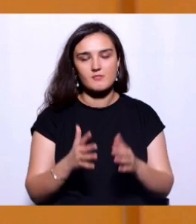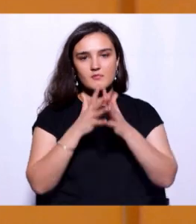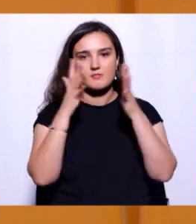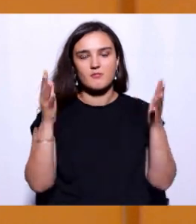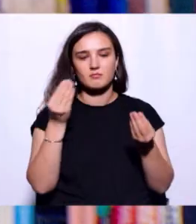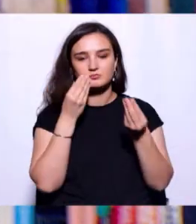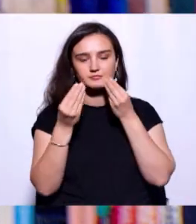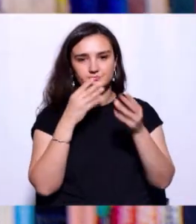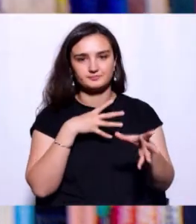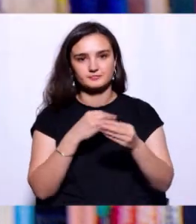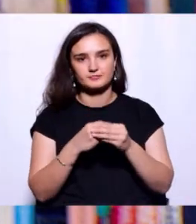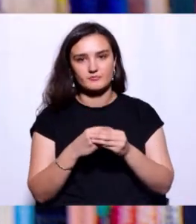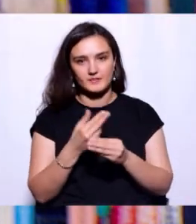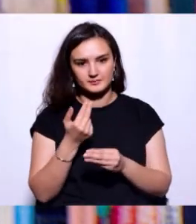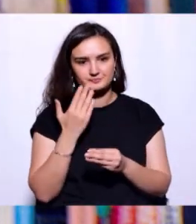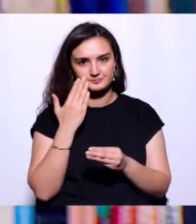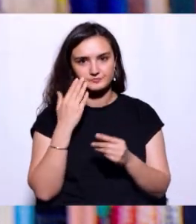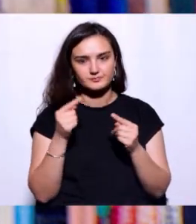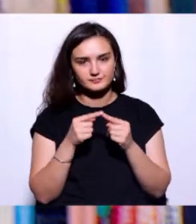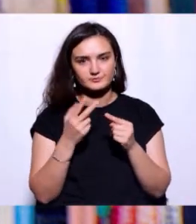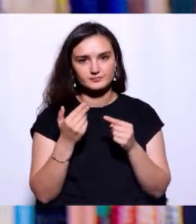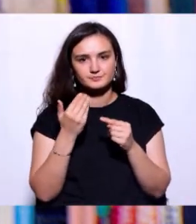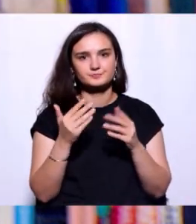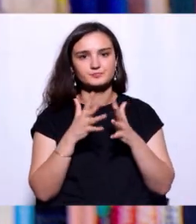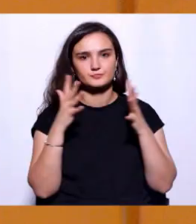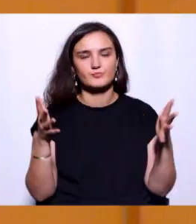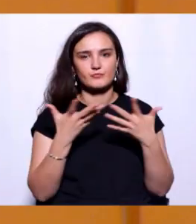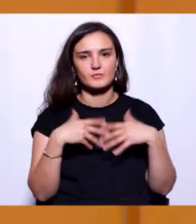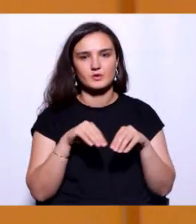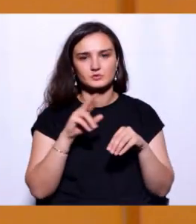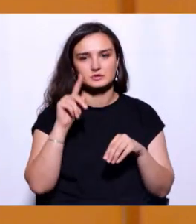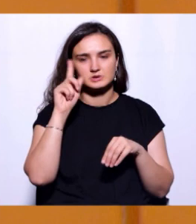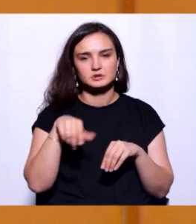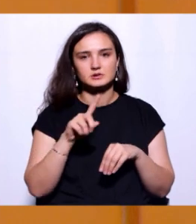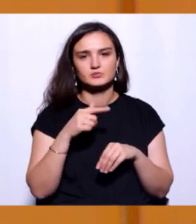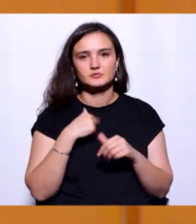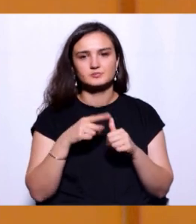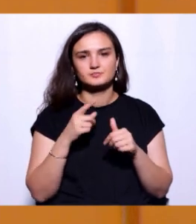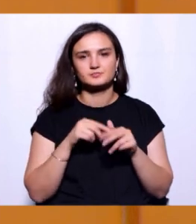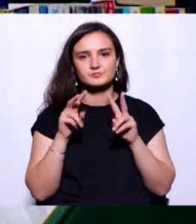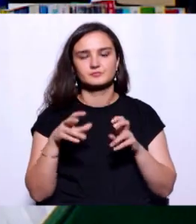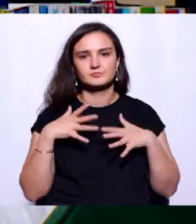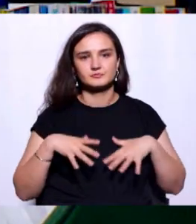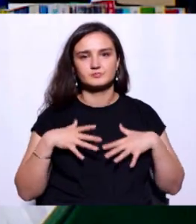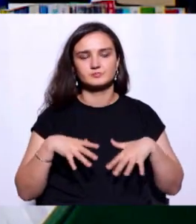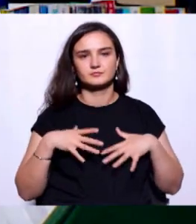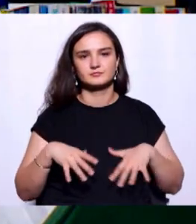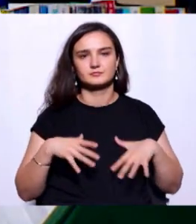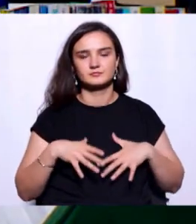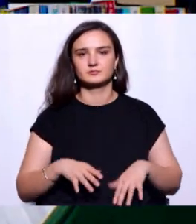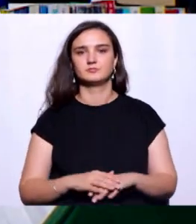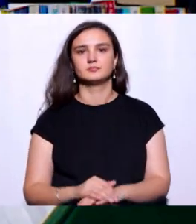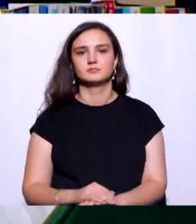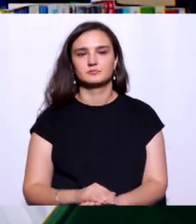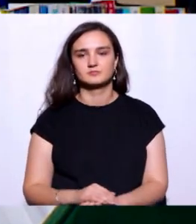meals with them. Really? Oh, mm-hmm. very big meals for your big yes. family. Do you know what we call it in Georgian? What was